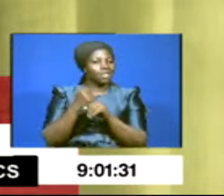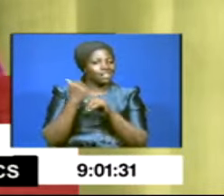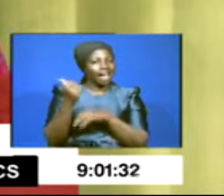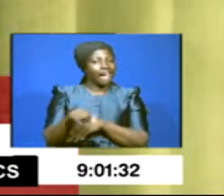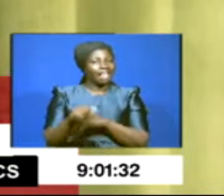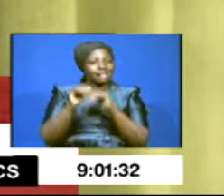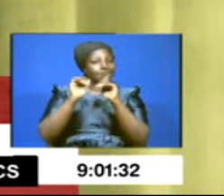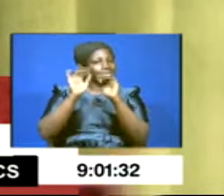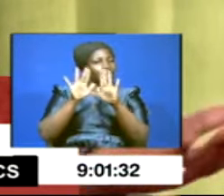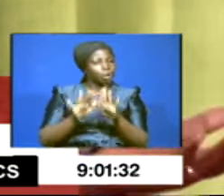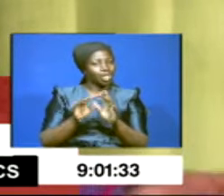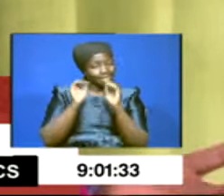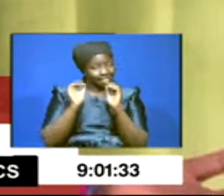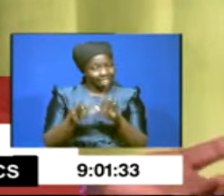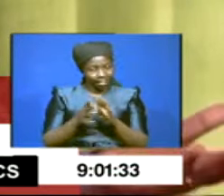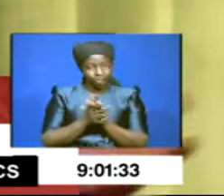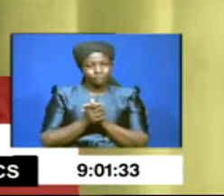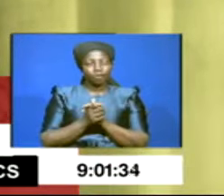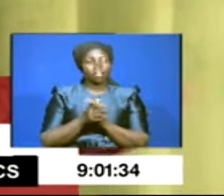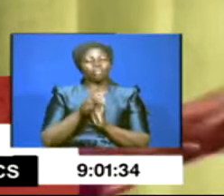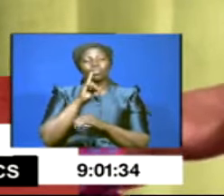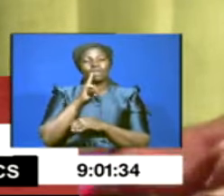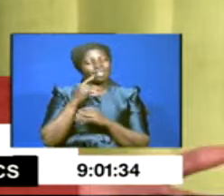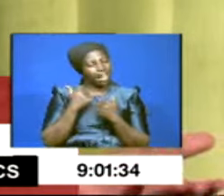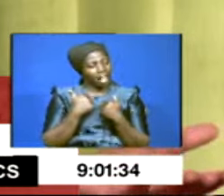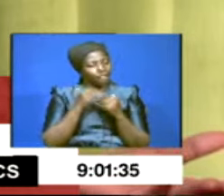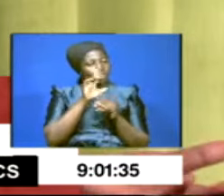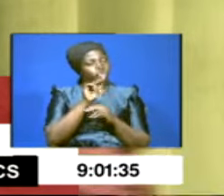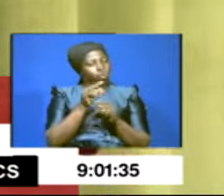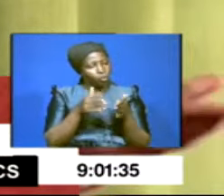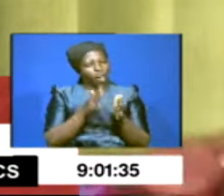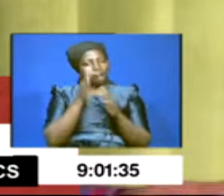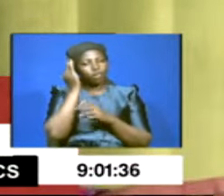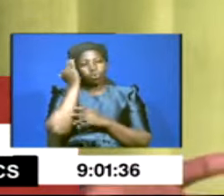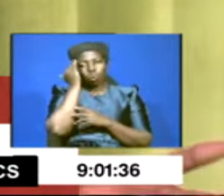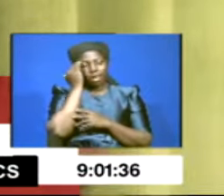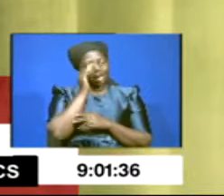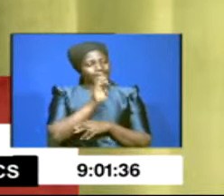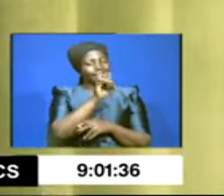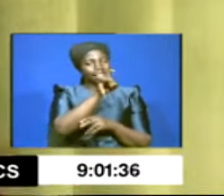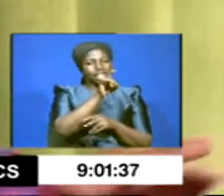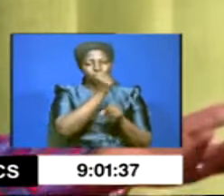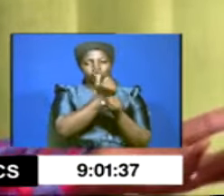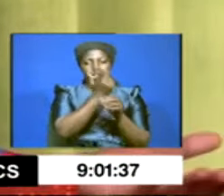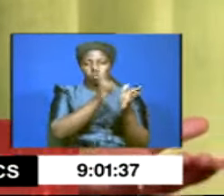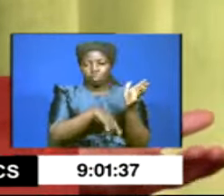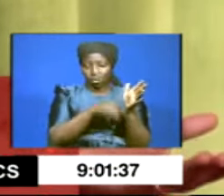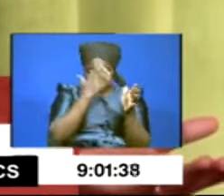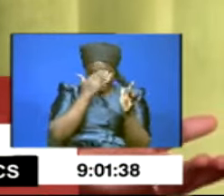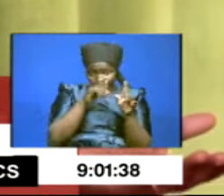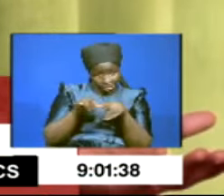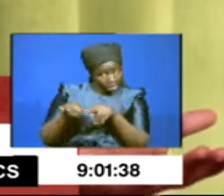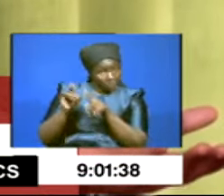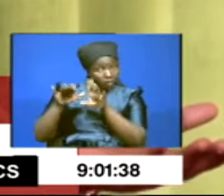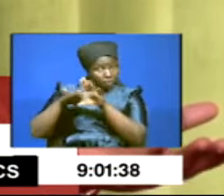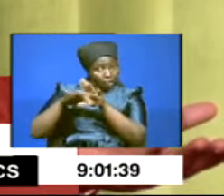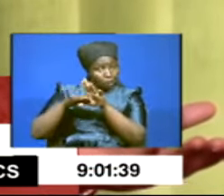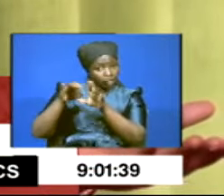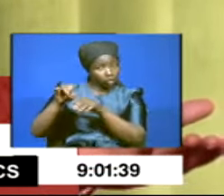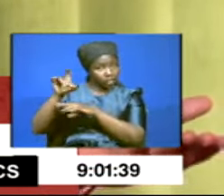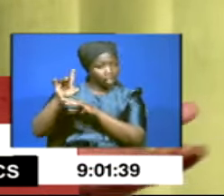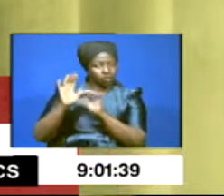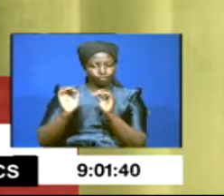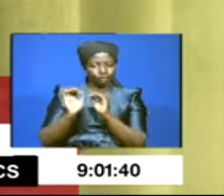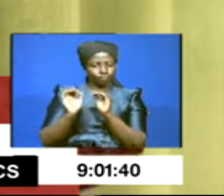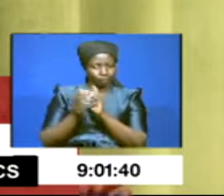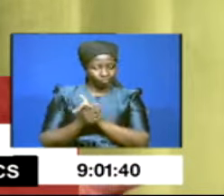And they have no way of knowing what the executive is doing because they are not members of the executive. You